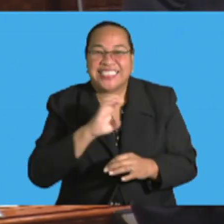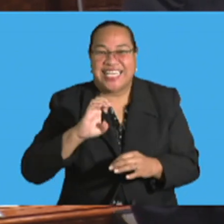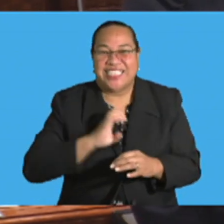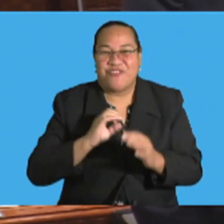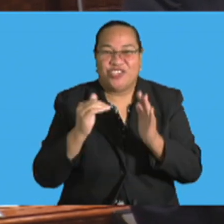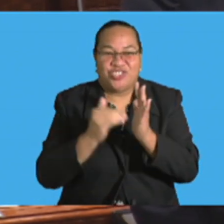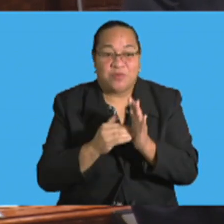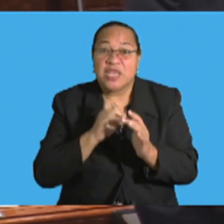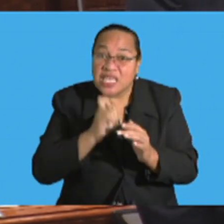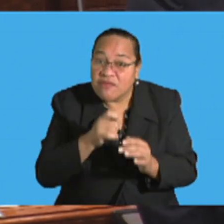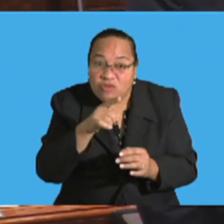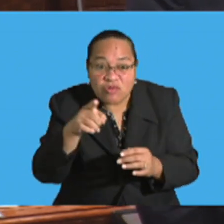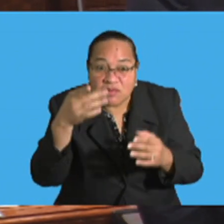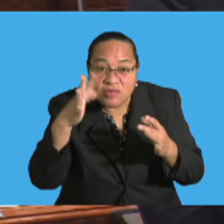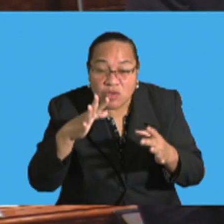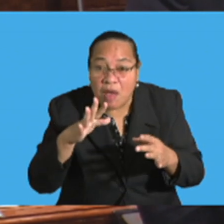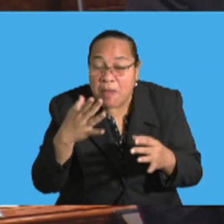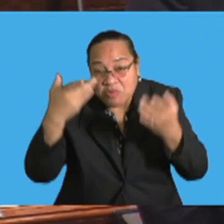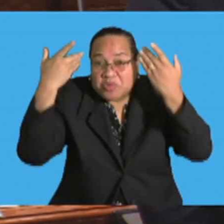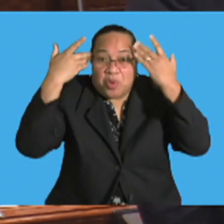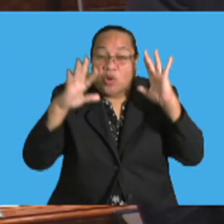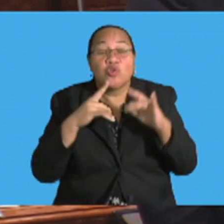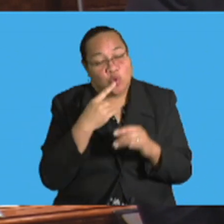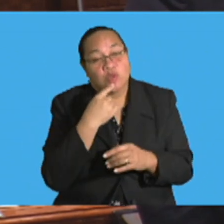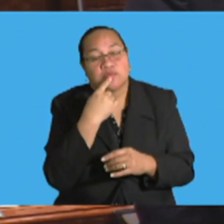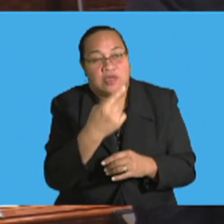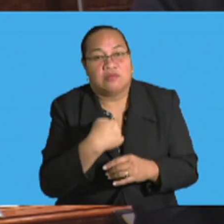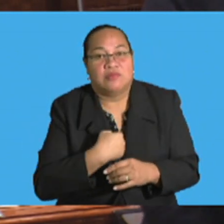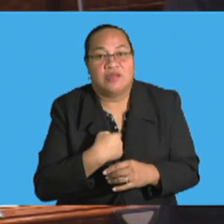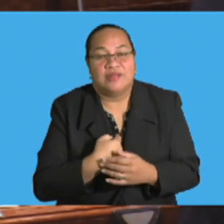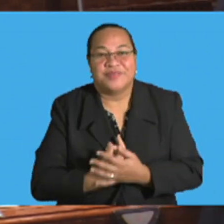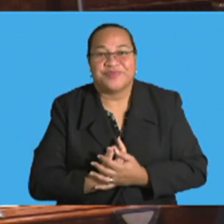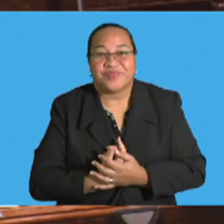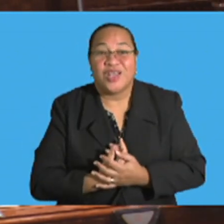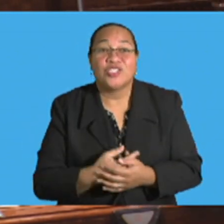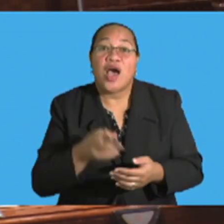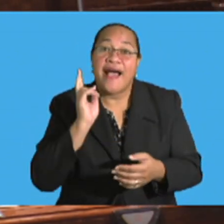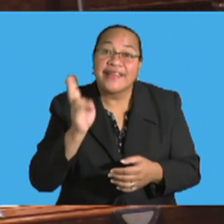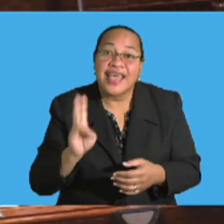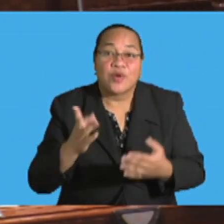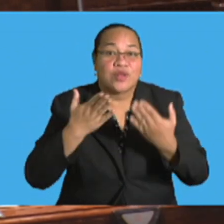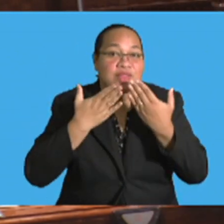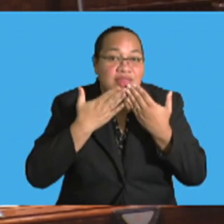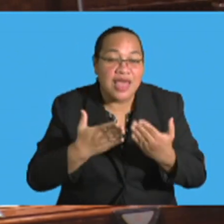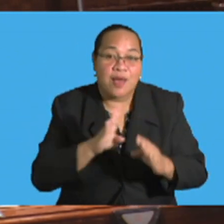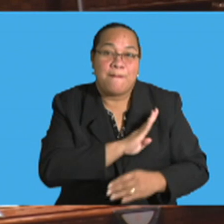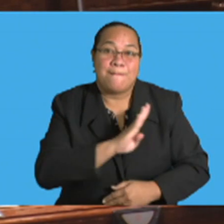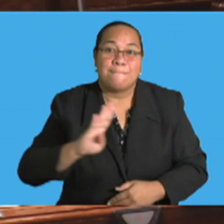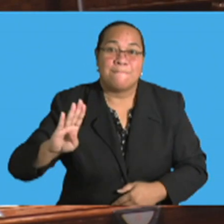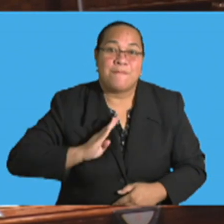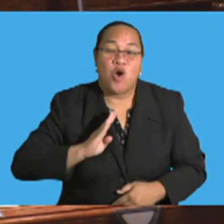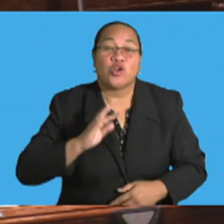out to me, unless you've created some state entity that we do not know about. So, Mr. Speaker, sir, once again, I'd like to thank the board. And like we,